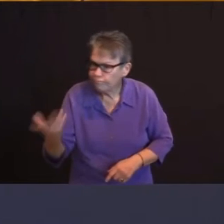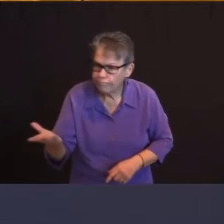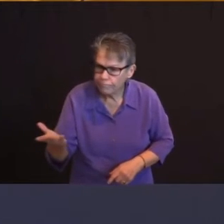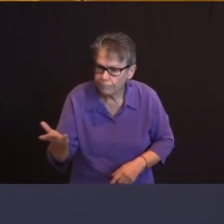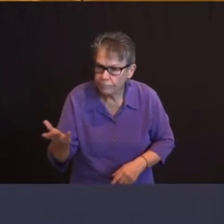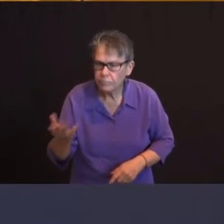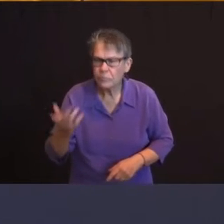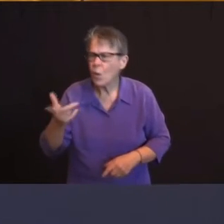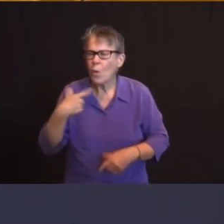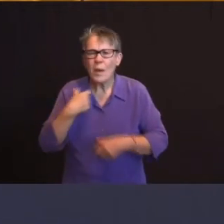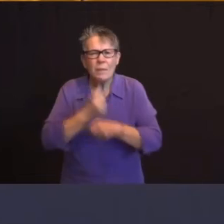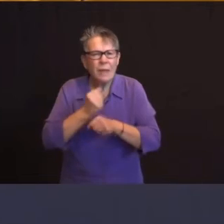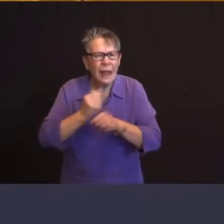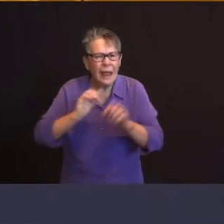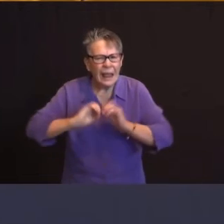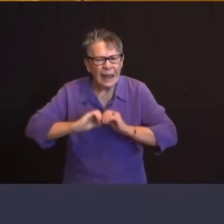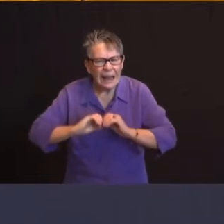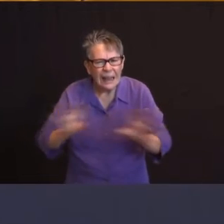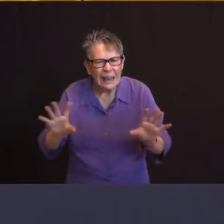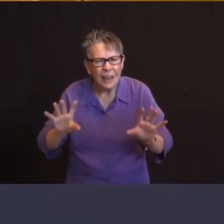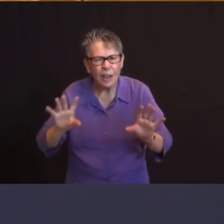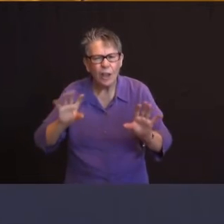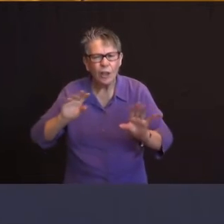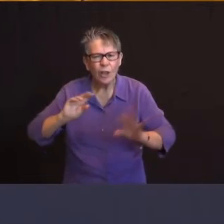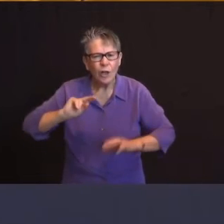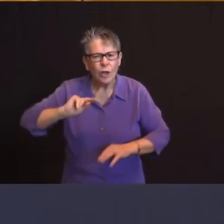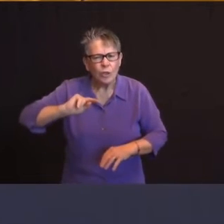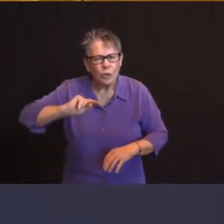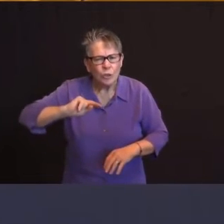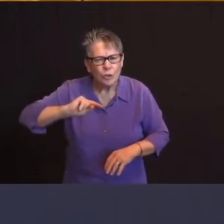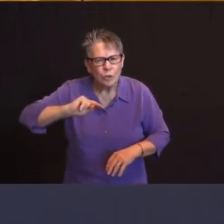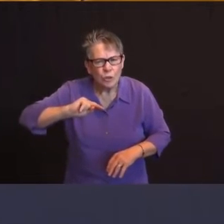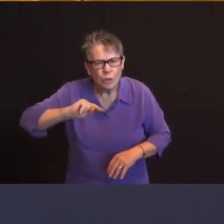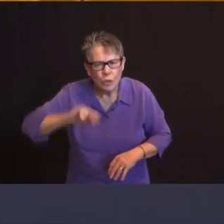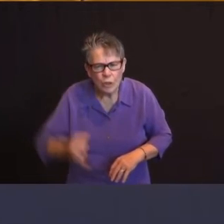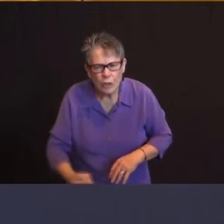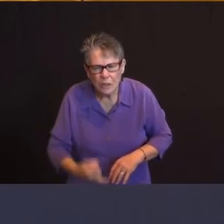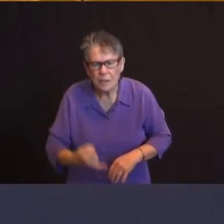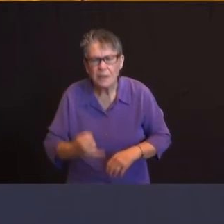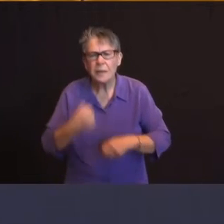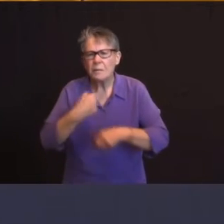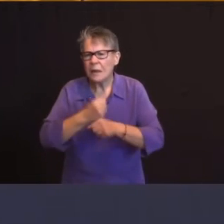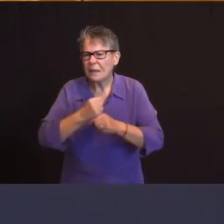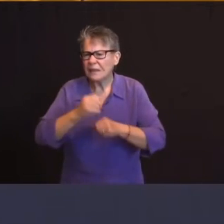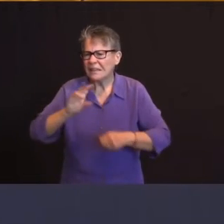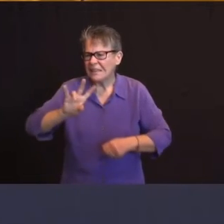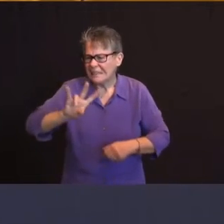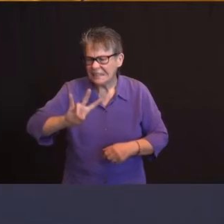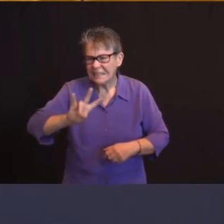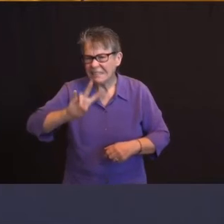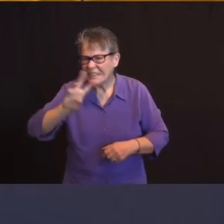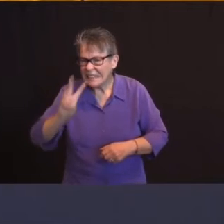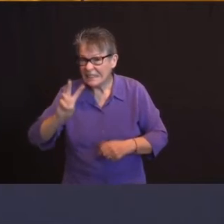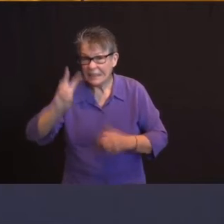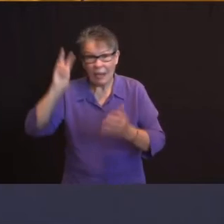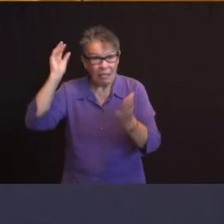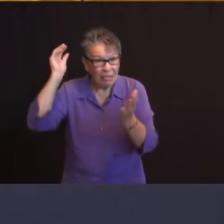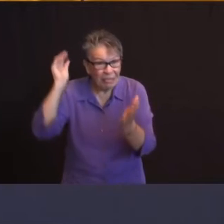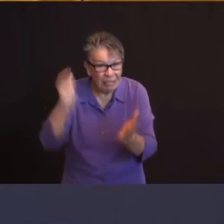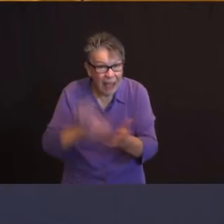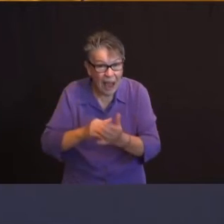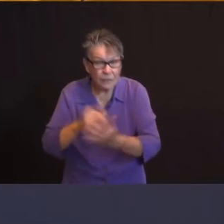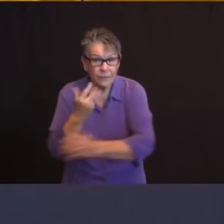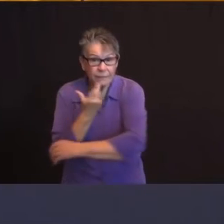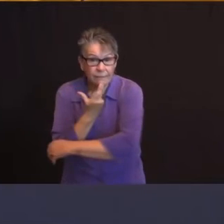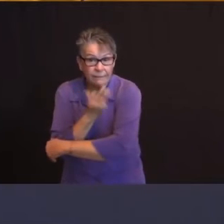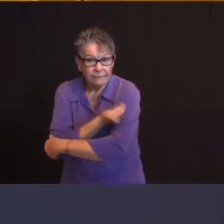New Jersey is supposed to get 76,000 doses of the vaccine instead of 130,000 in the first shipment? There was a story in the